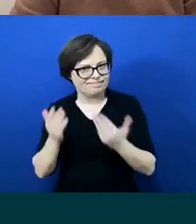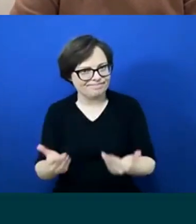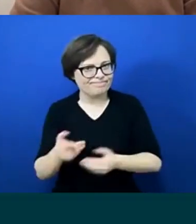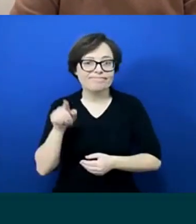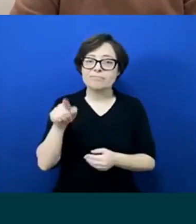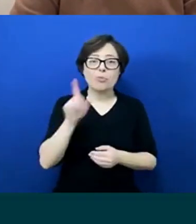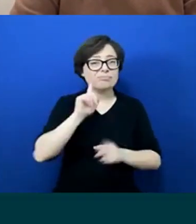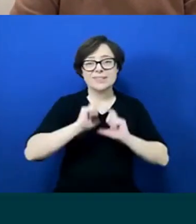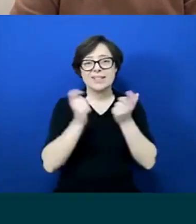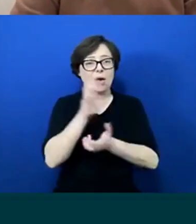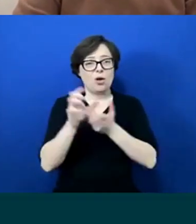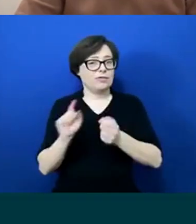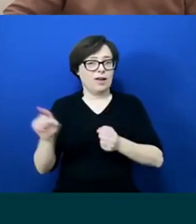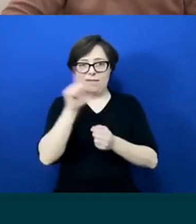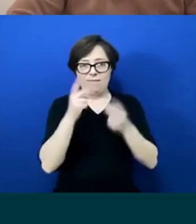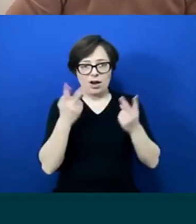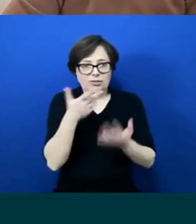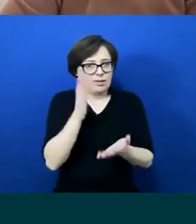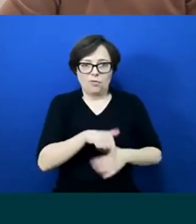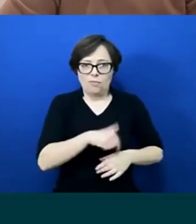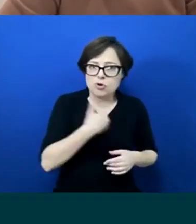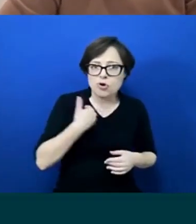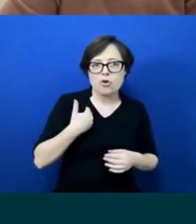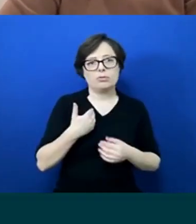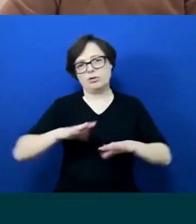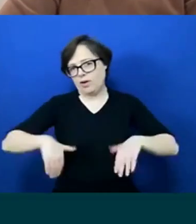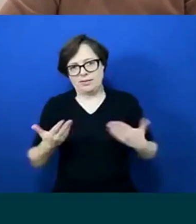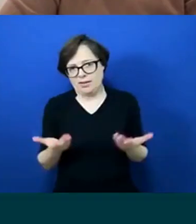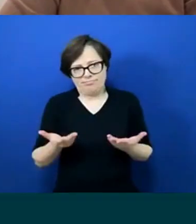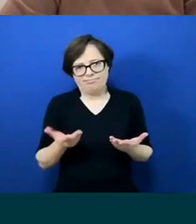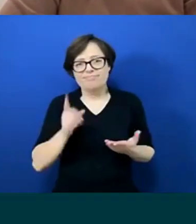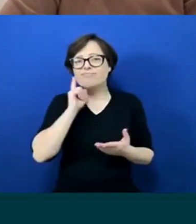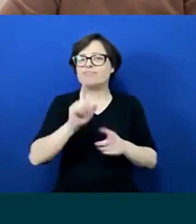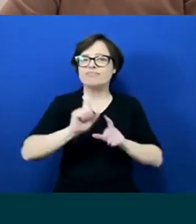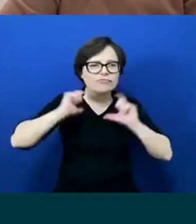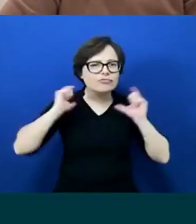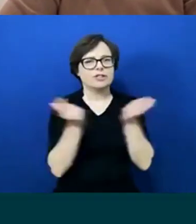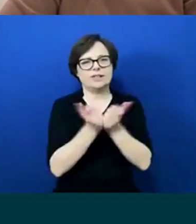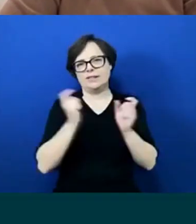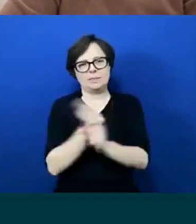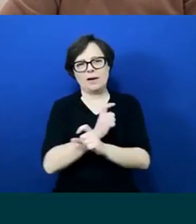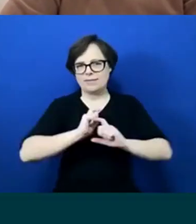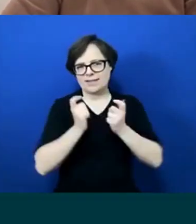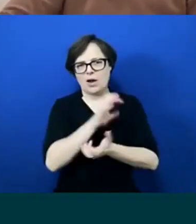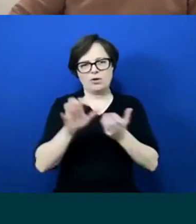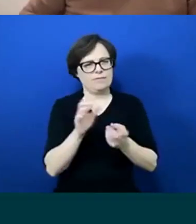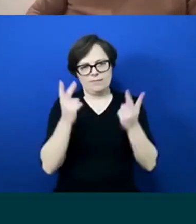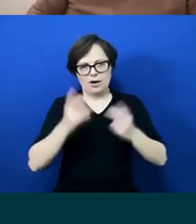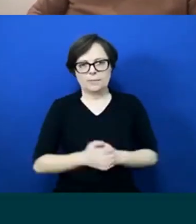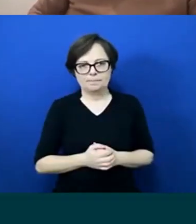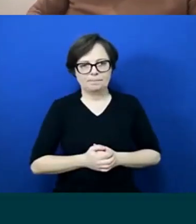only in Poland and in Switzerland, but in every country across the world. So in Switzerland,